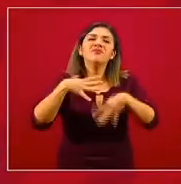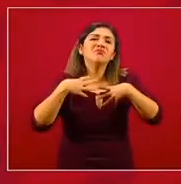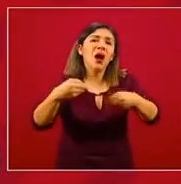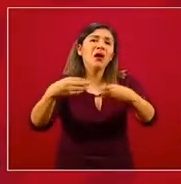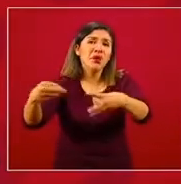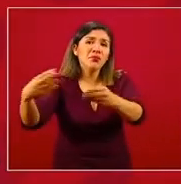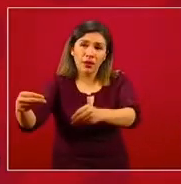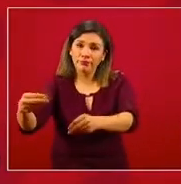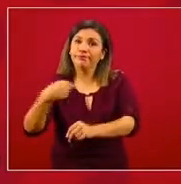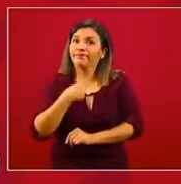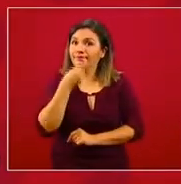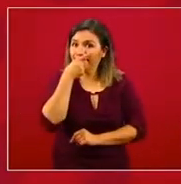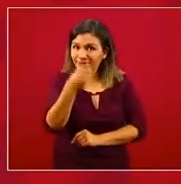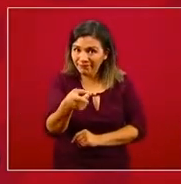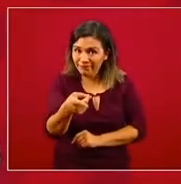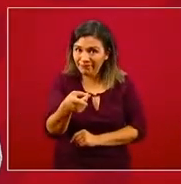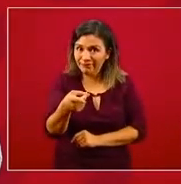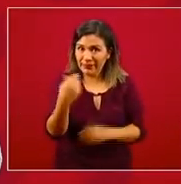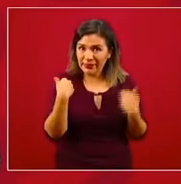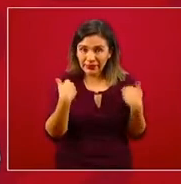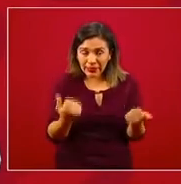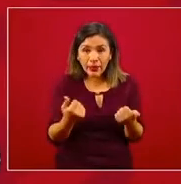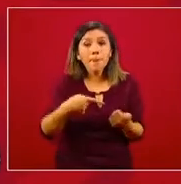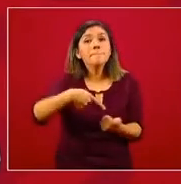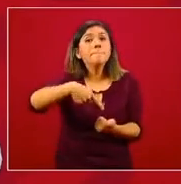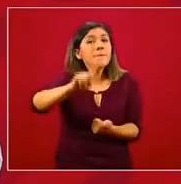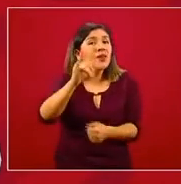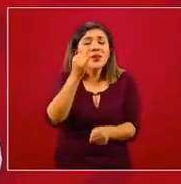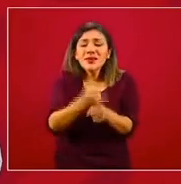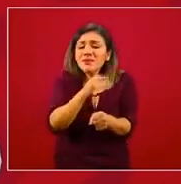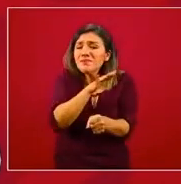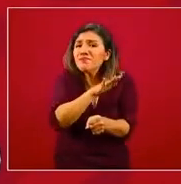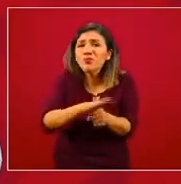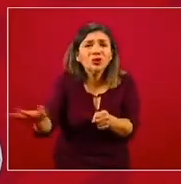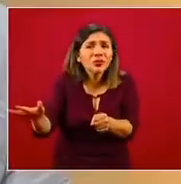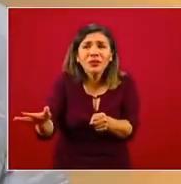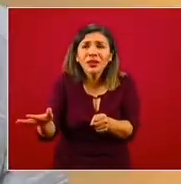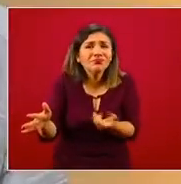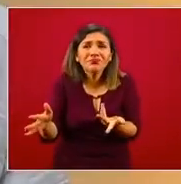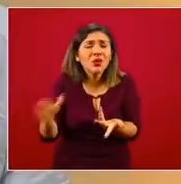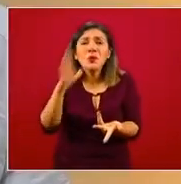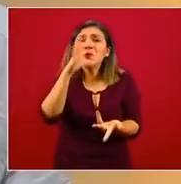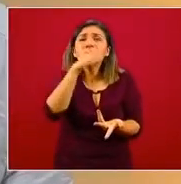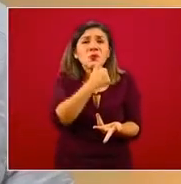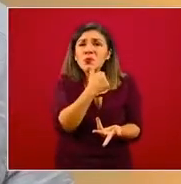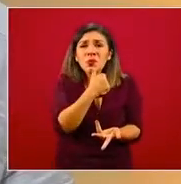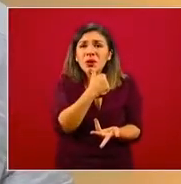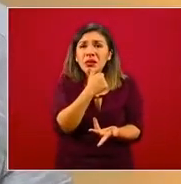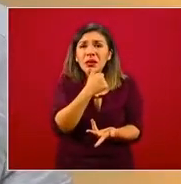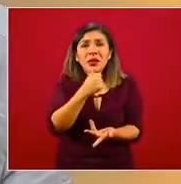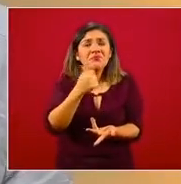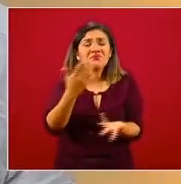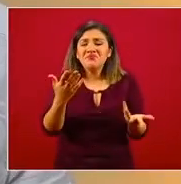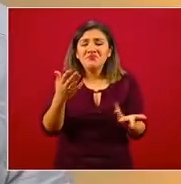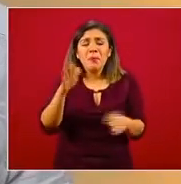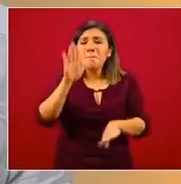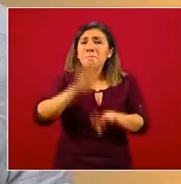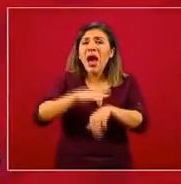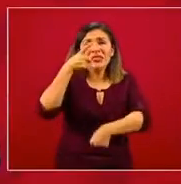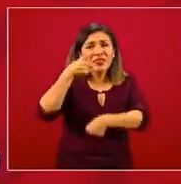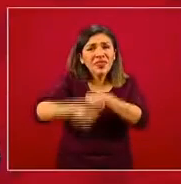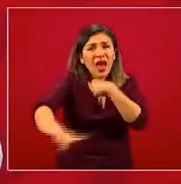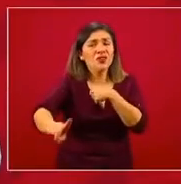reopening begins, we will have new outbreaks. This needs to be clear, but it is